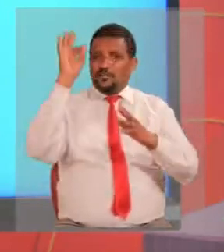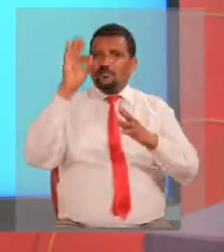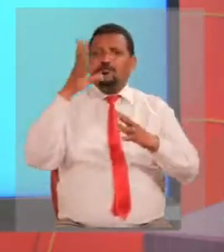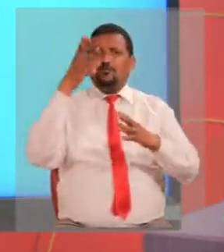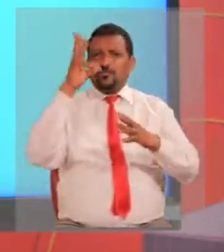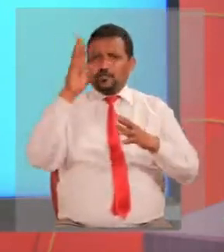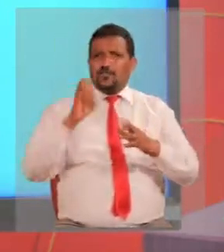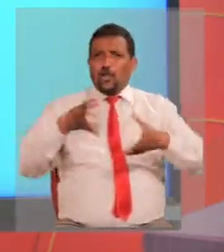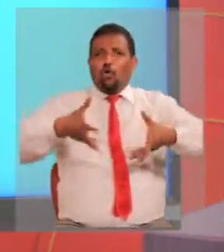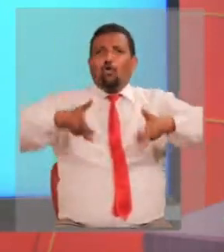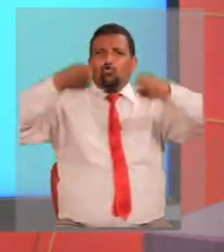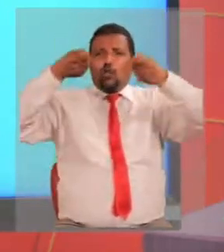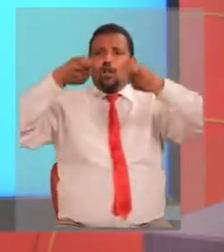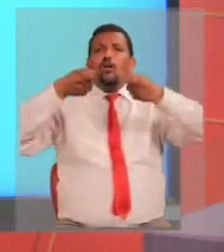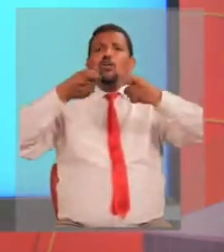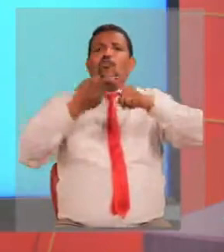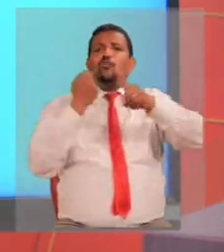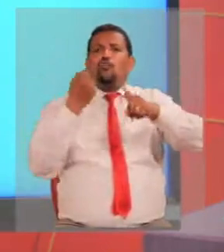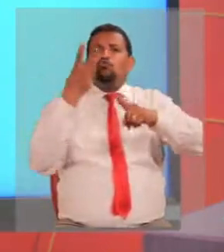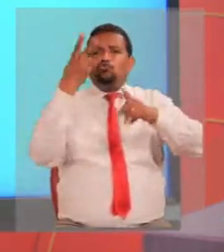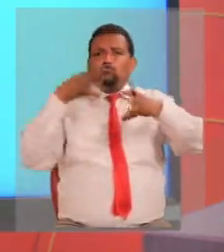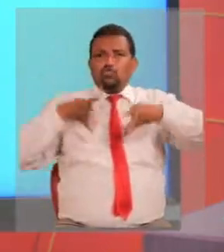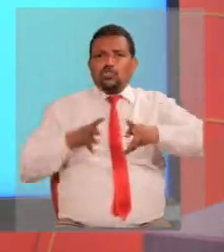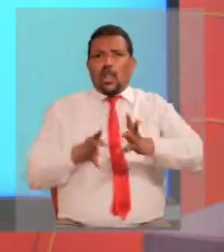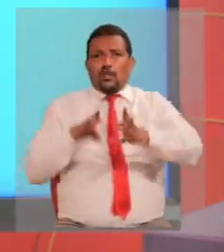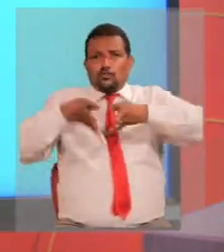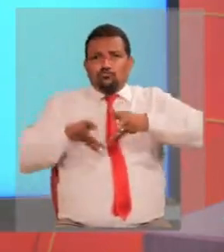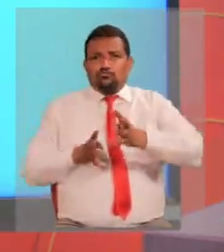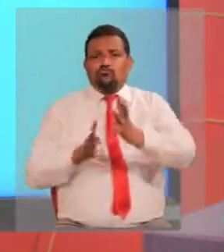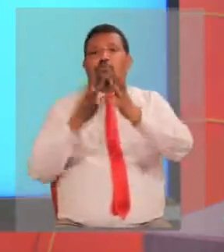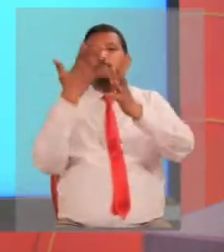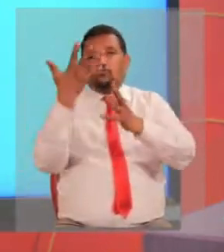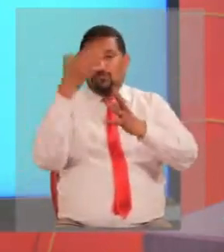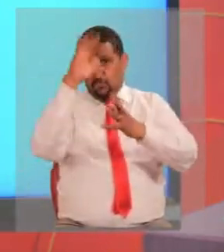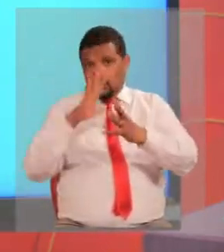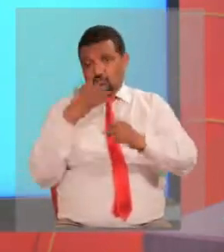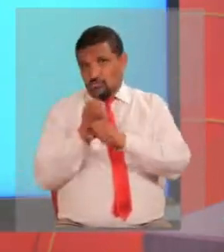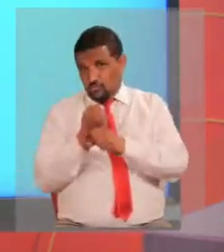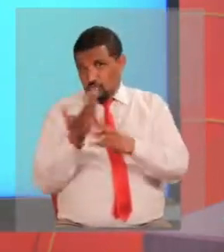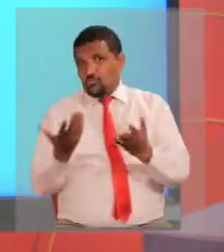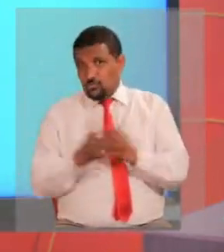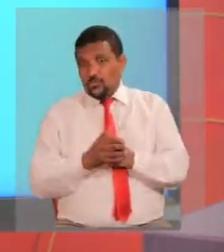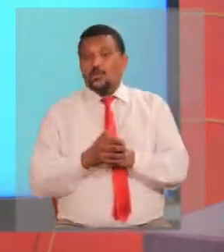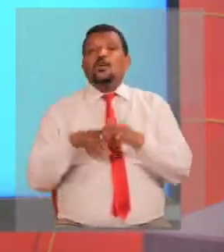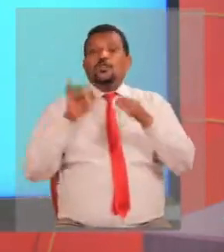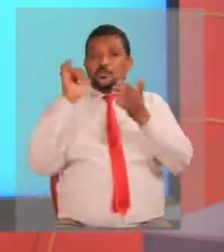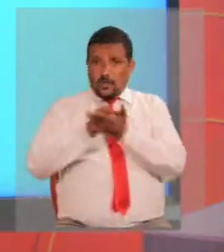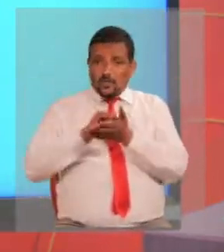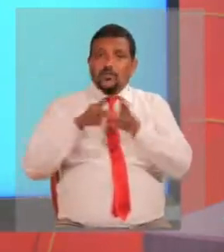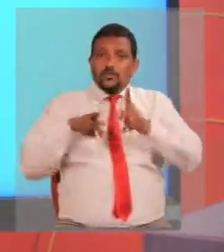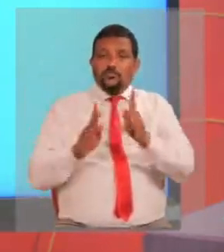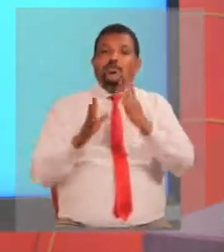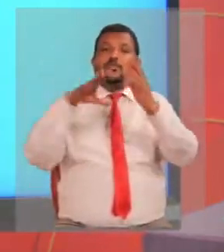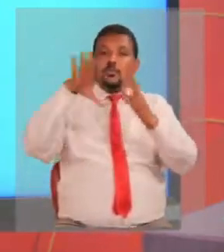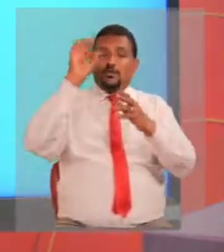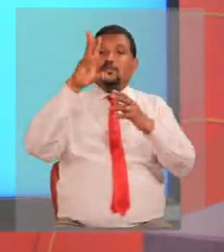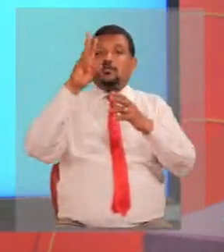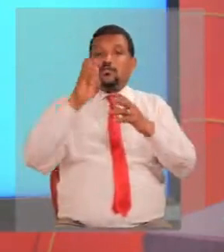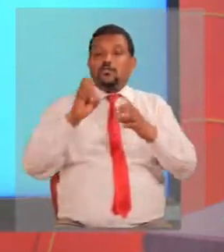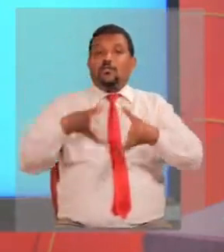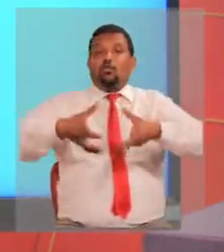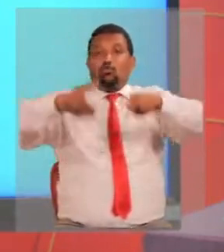60 quintal from 2 tractor and 5 labor, and again the farmer gets 60 quintal